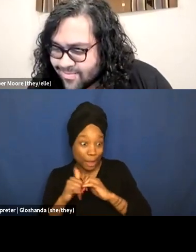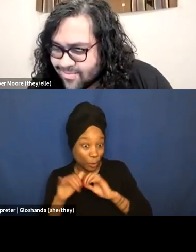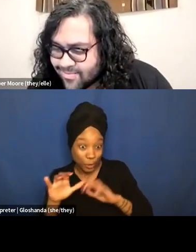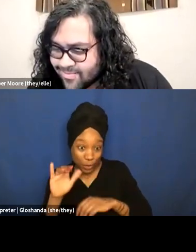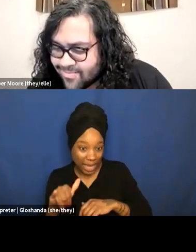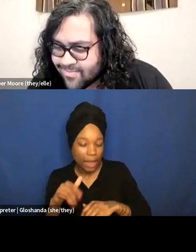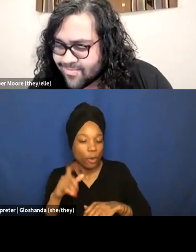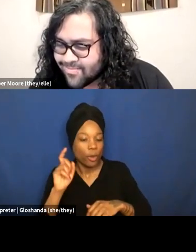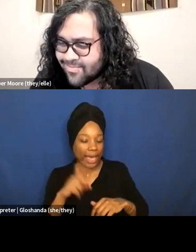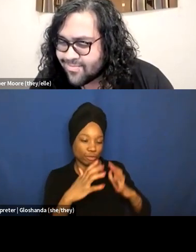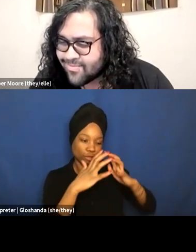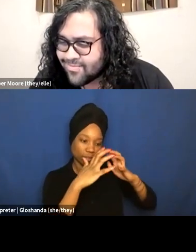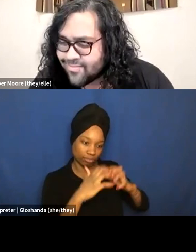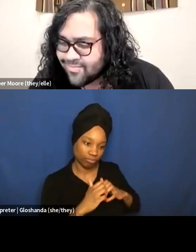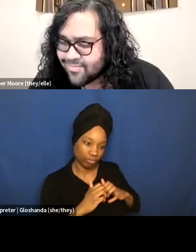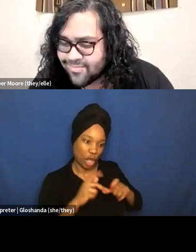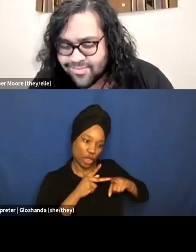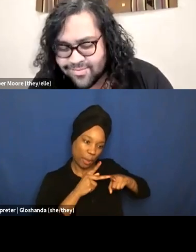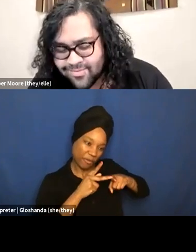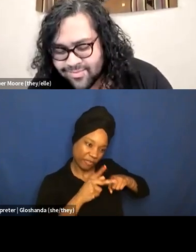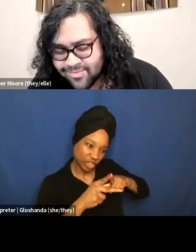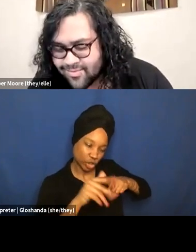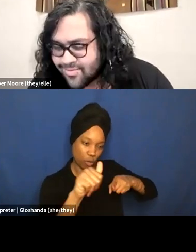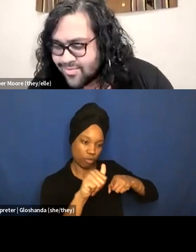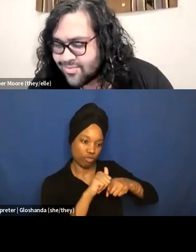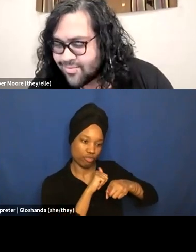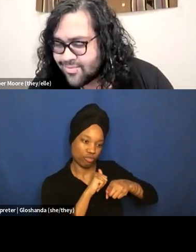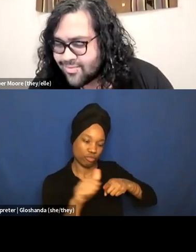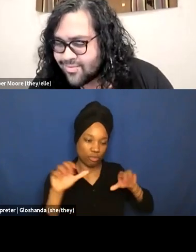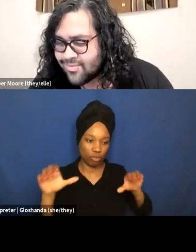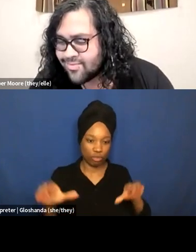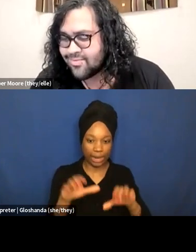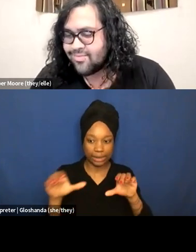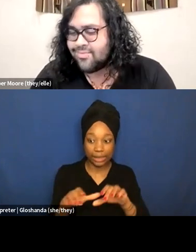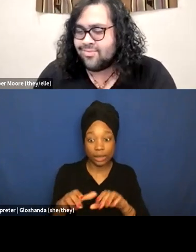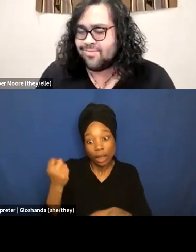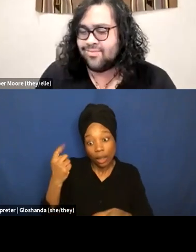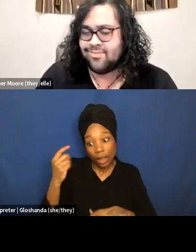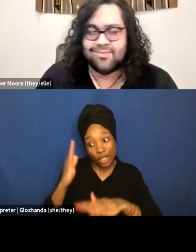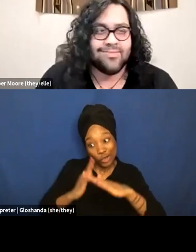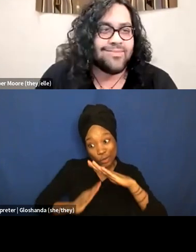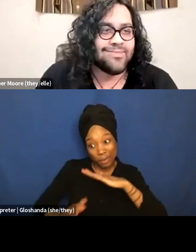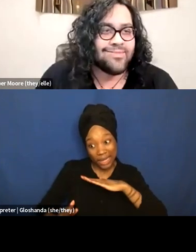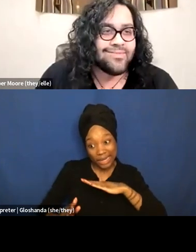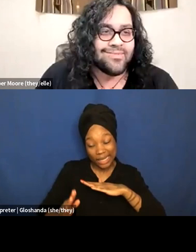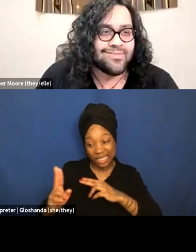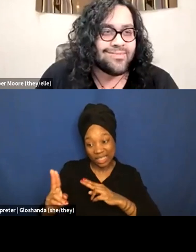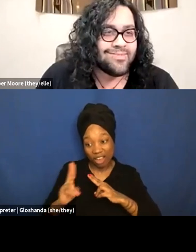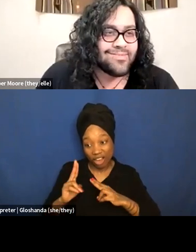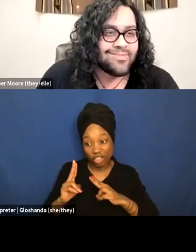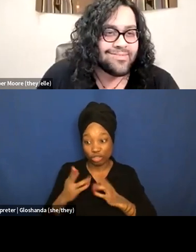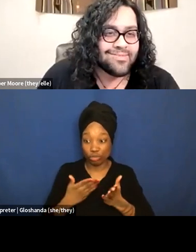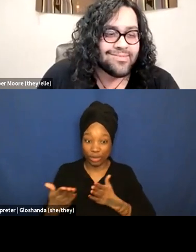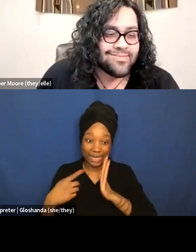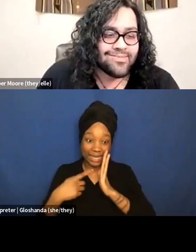de-professionalize our praxis? And with humility, it's an honor to bring in an example of someone that has